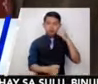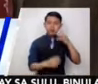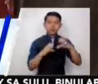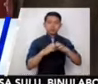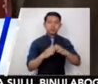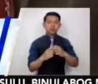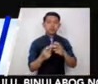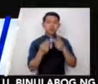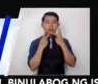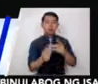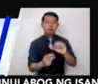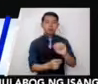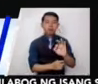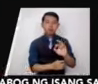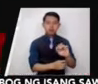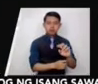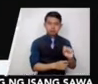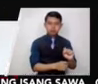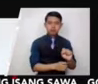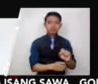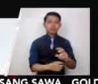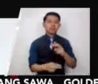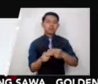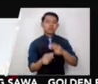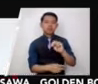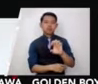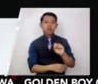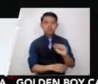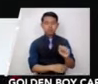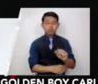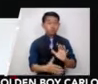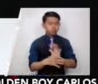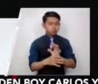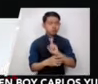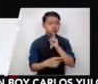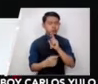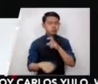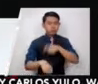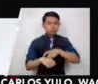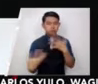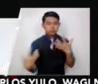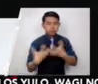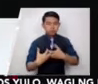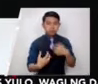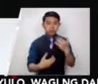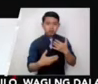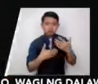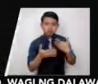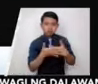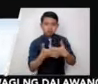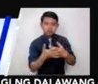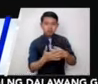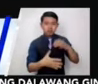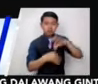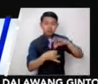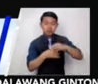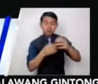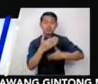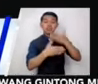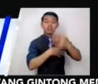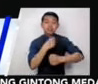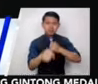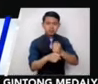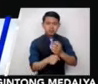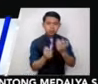Nessa Valdeleon. I think this movie is very timely kasi alam natin na na election year next year and gusto natin